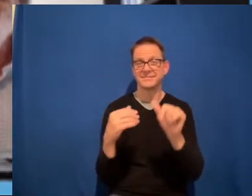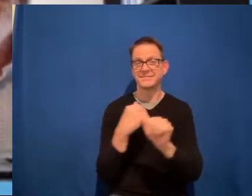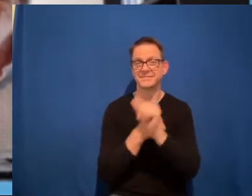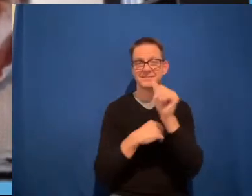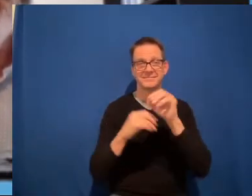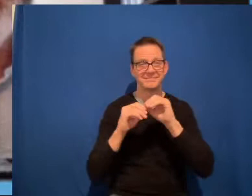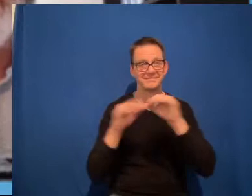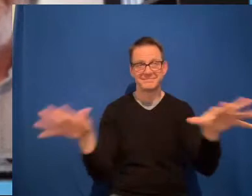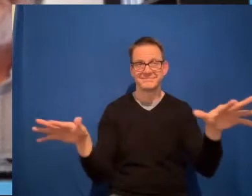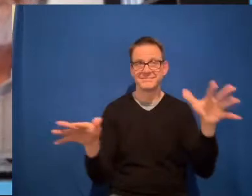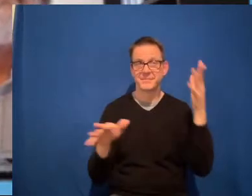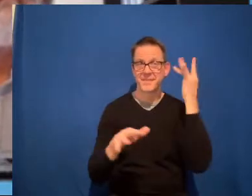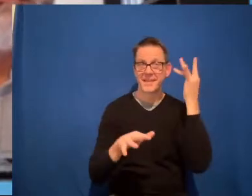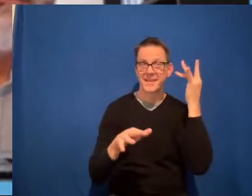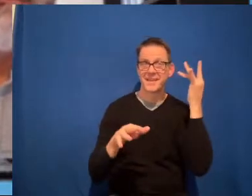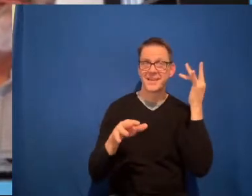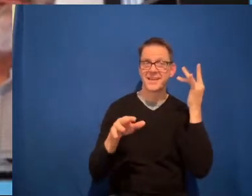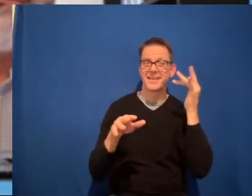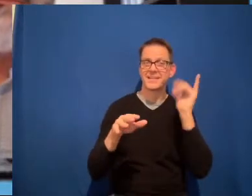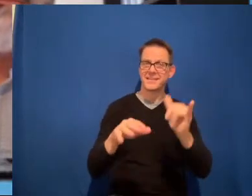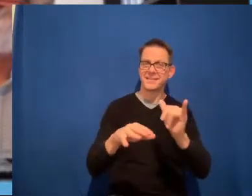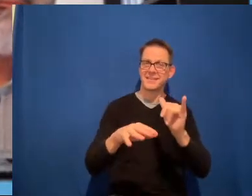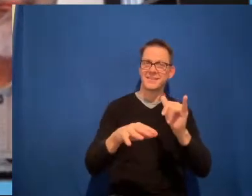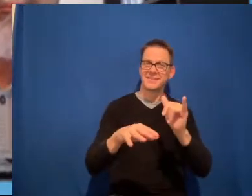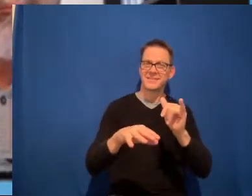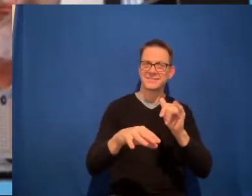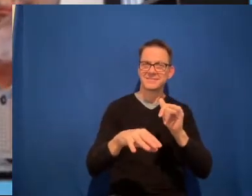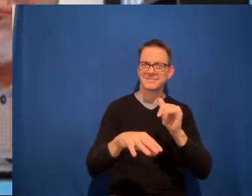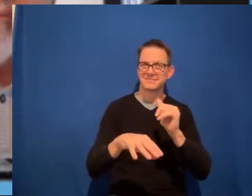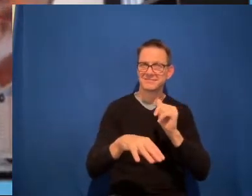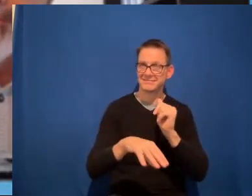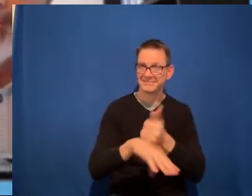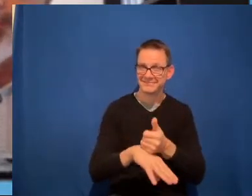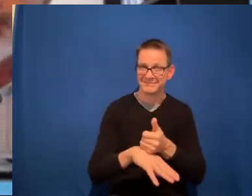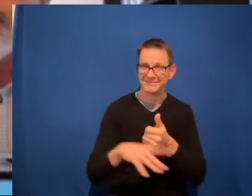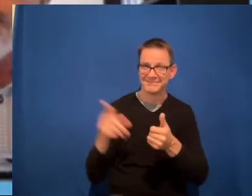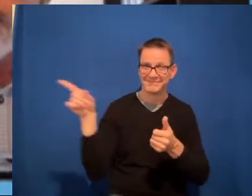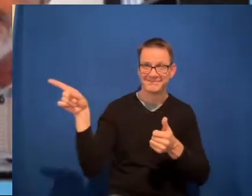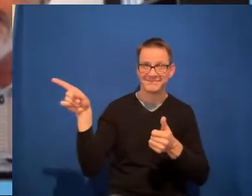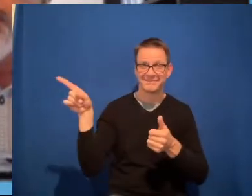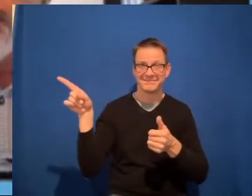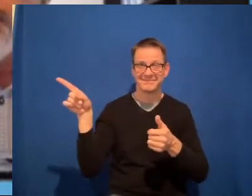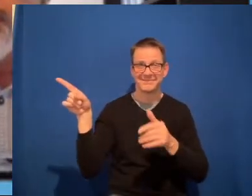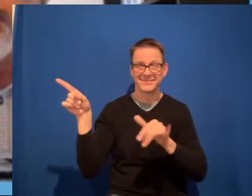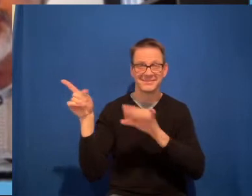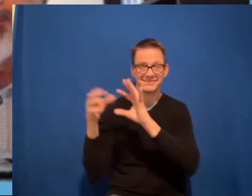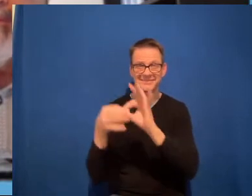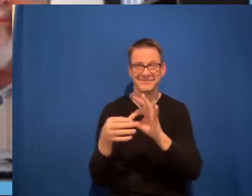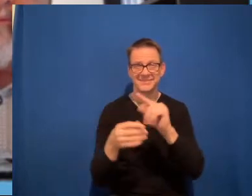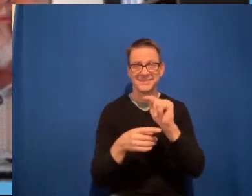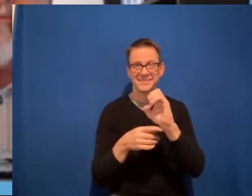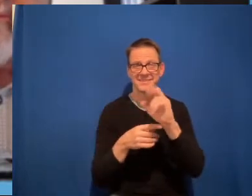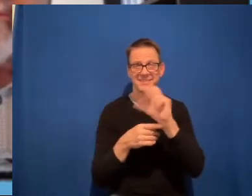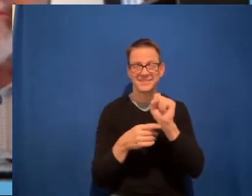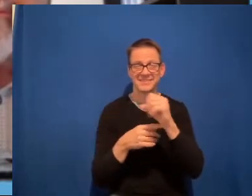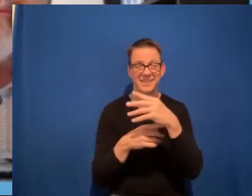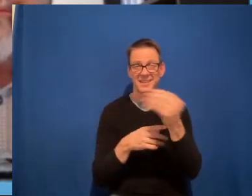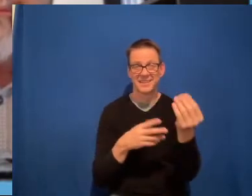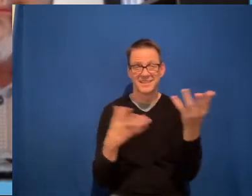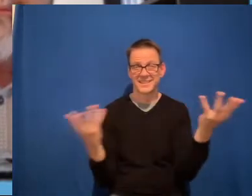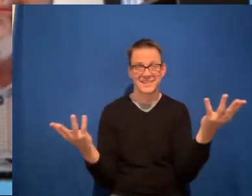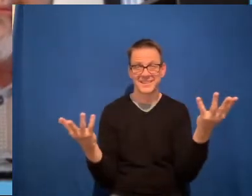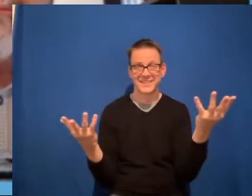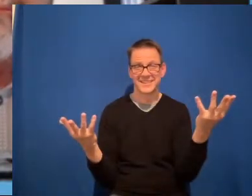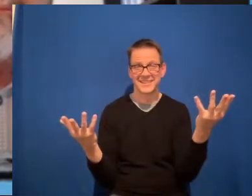actually implemented when it brought in TELUS, and the fact that the commissioner